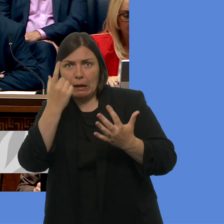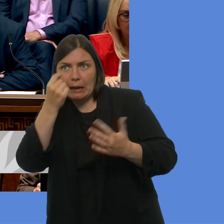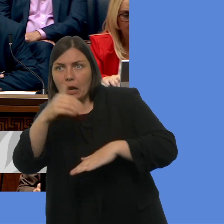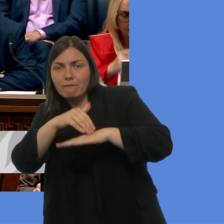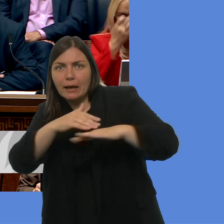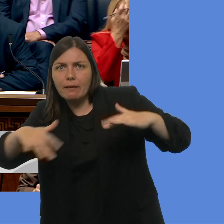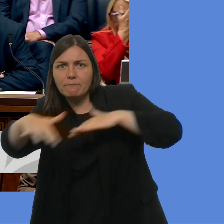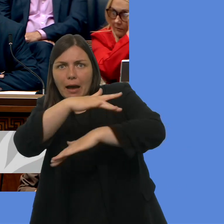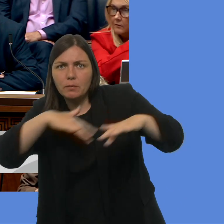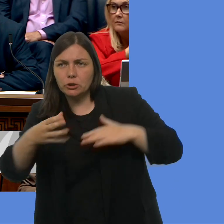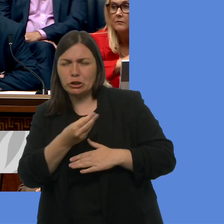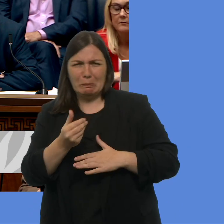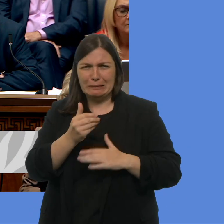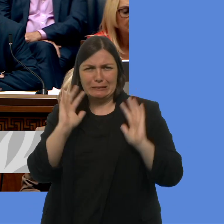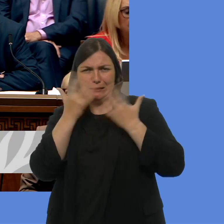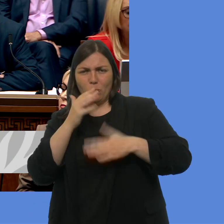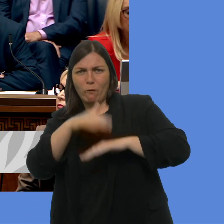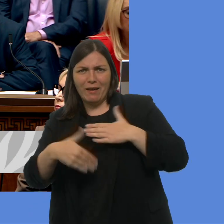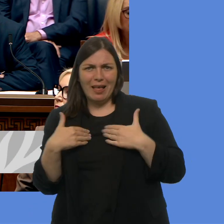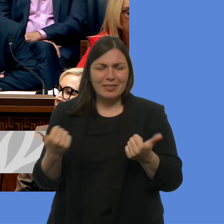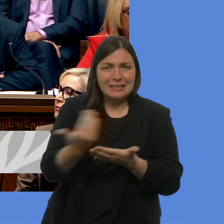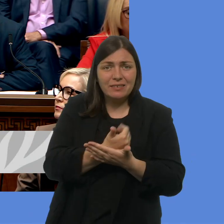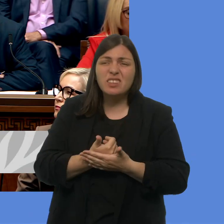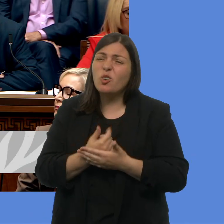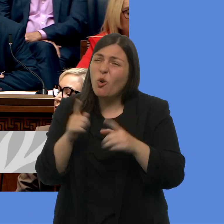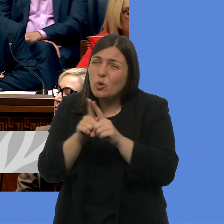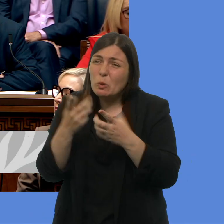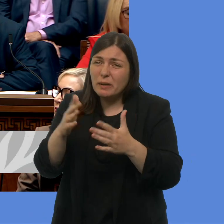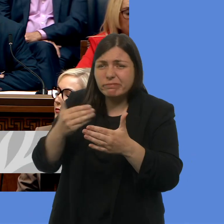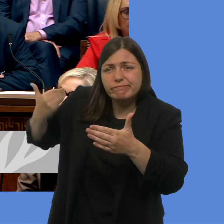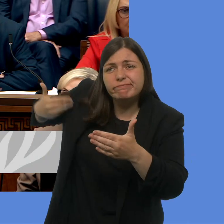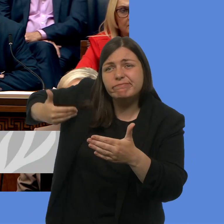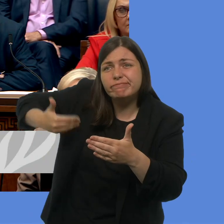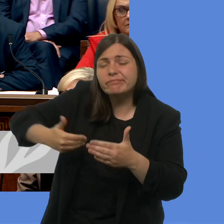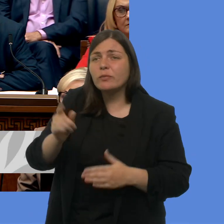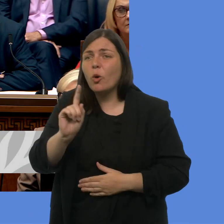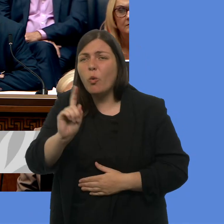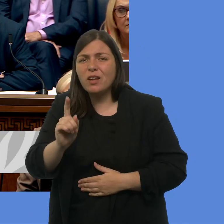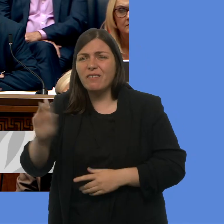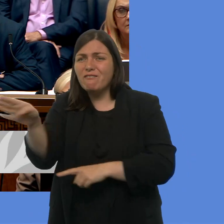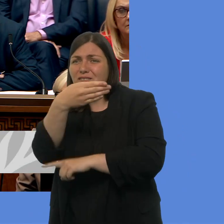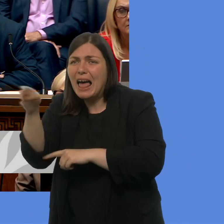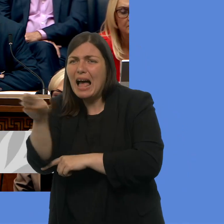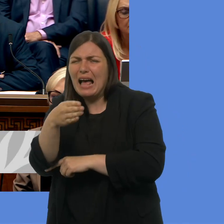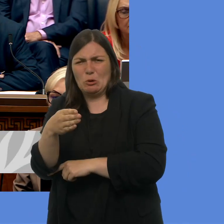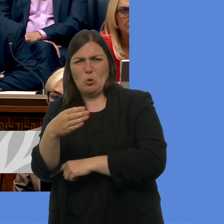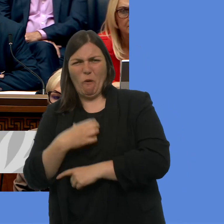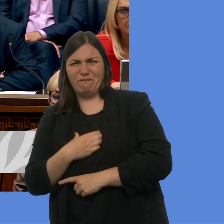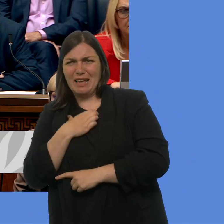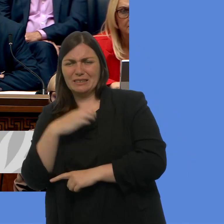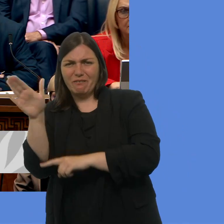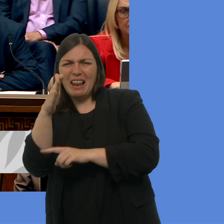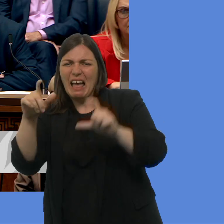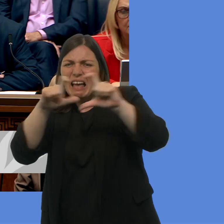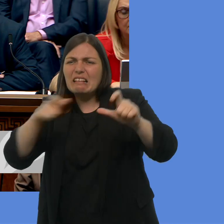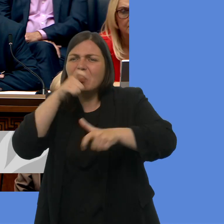know that bonfires can be used to display offensive messages, flags, effigies and other materials that cause offence. We want to be very clear that there